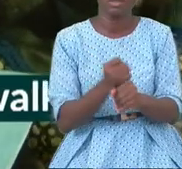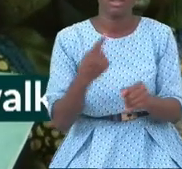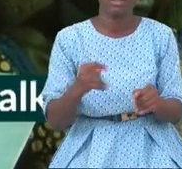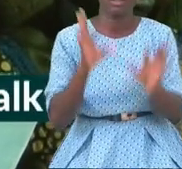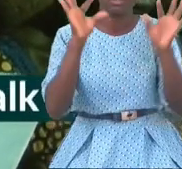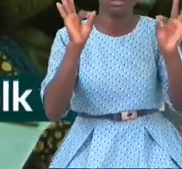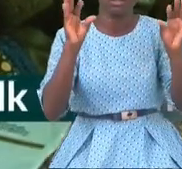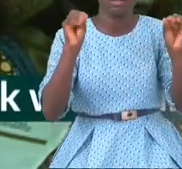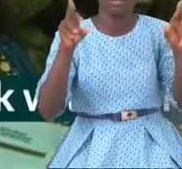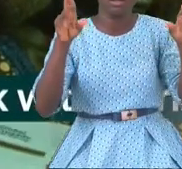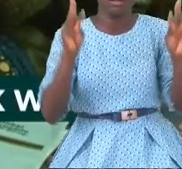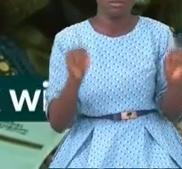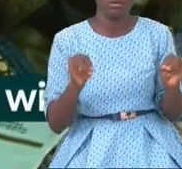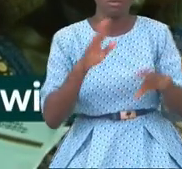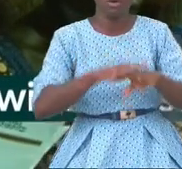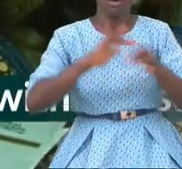Like I said earlier,